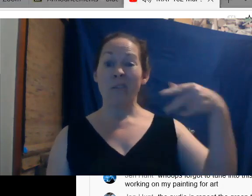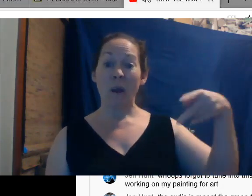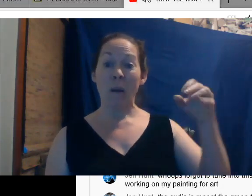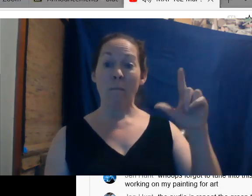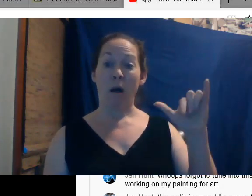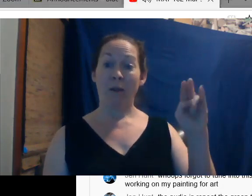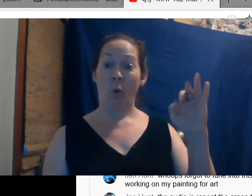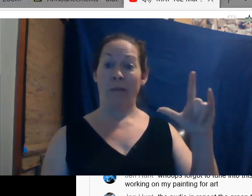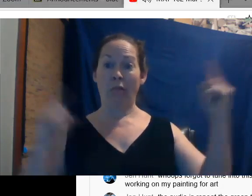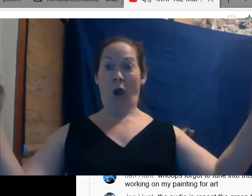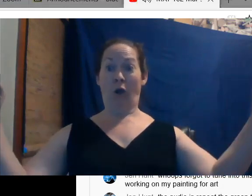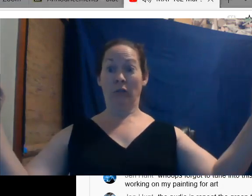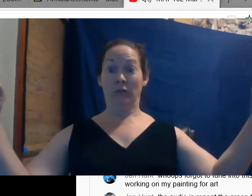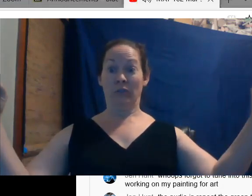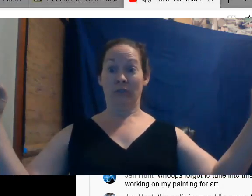break them down.